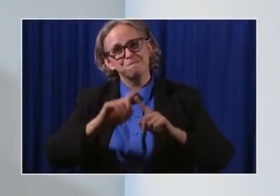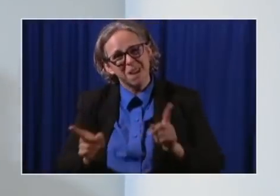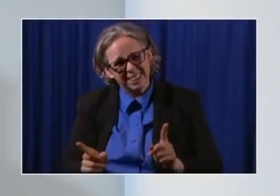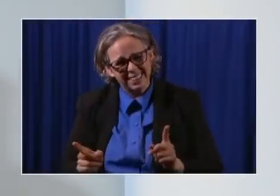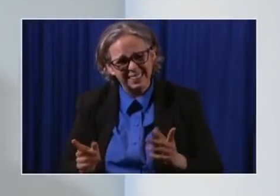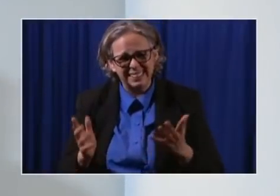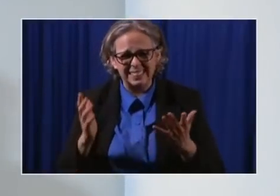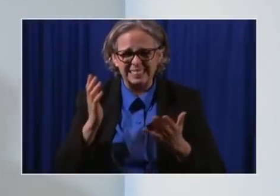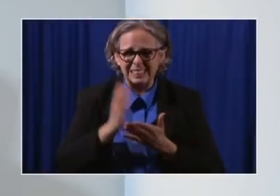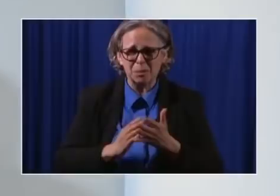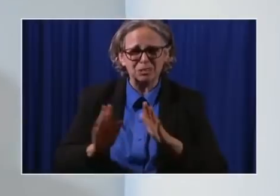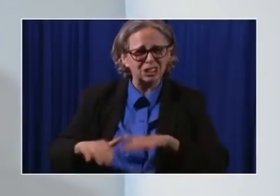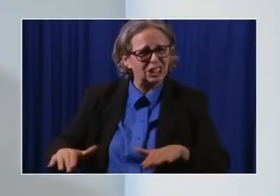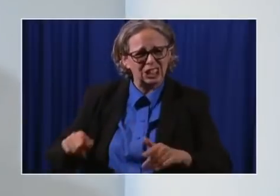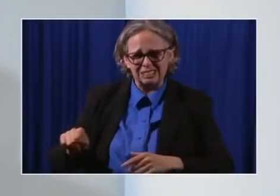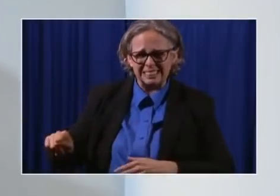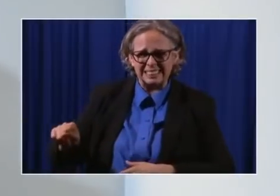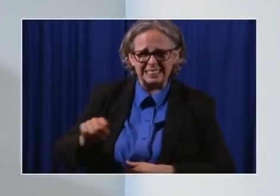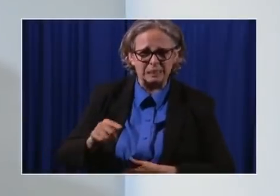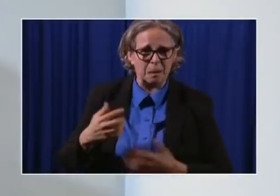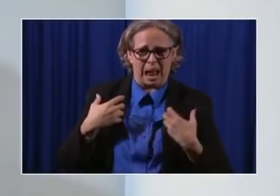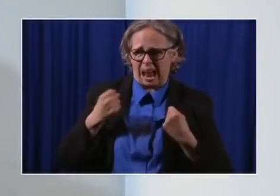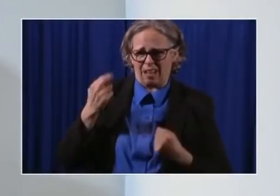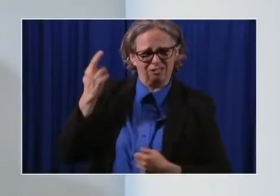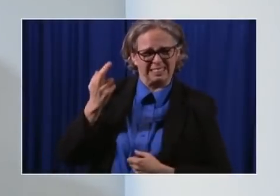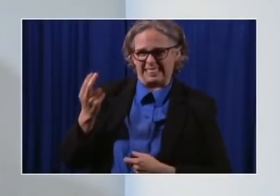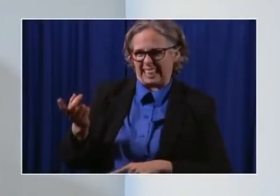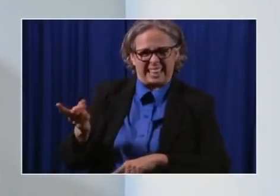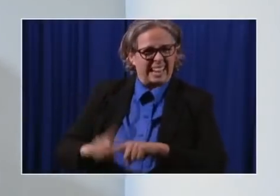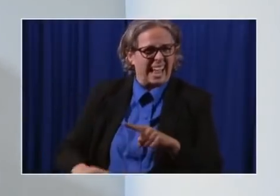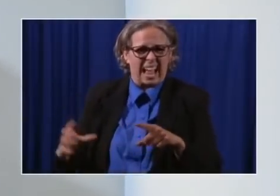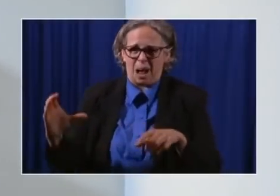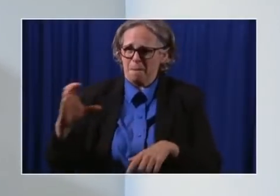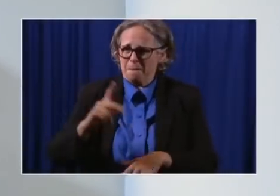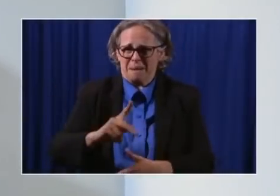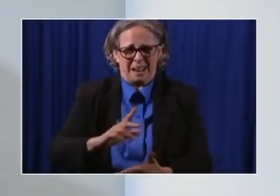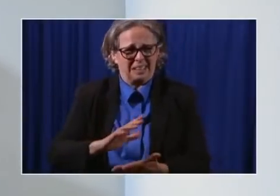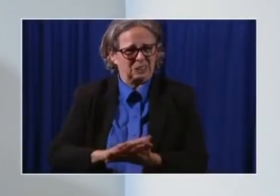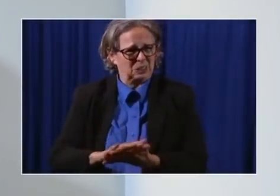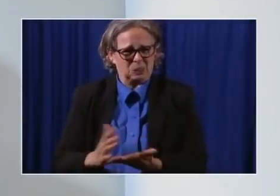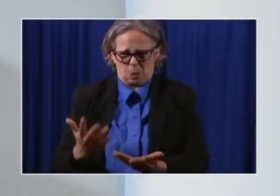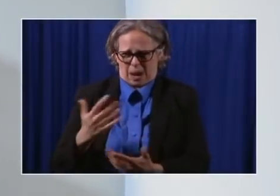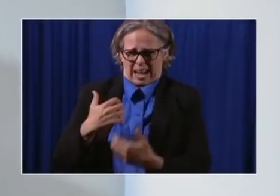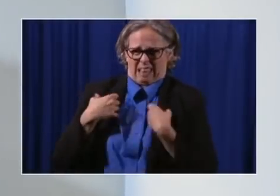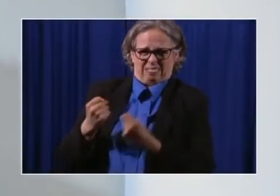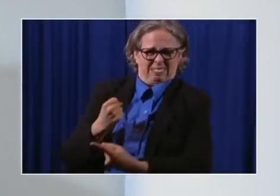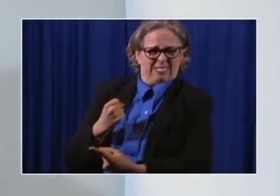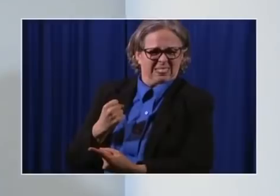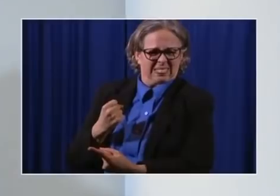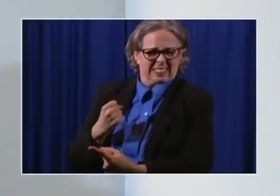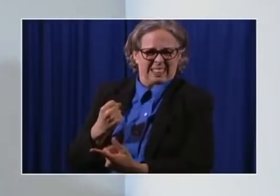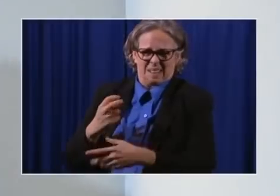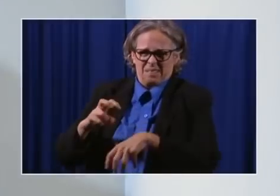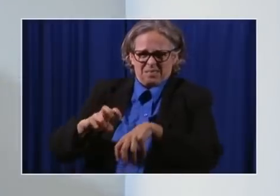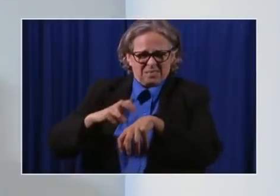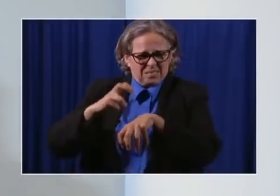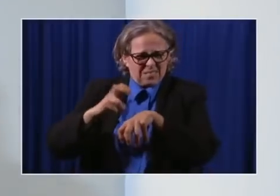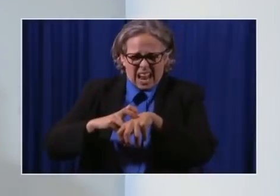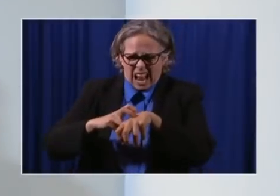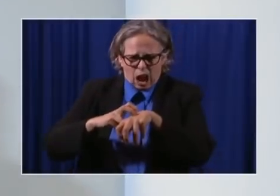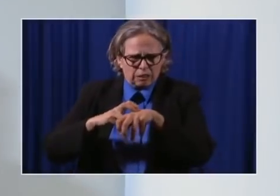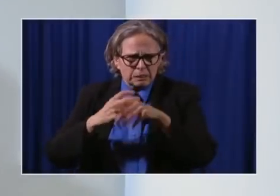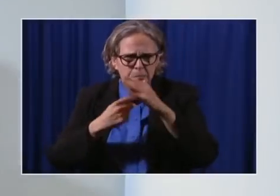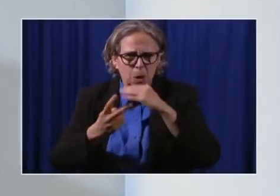for health reasons, may not be going back, that there's a volatility to this virus that may force some schools to